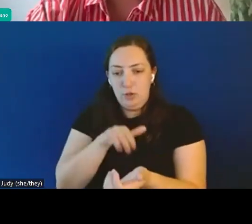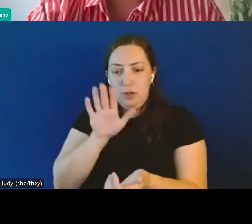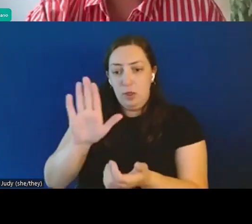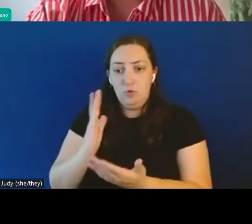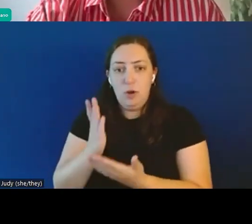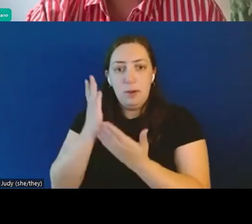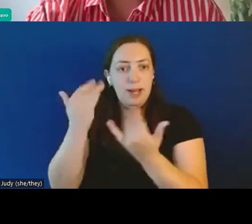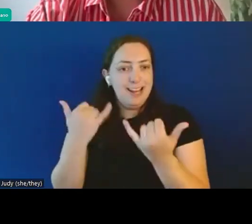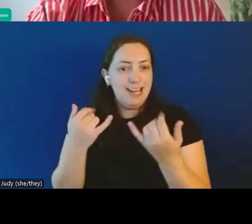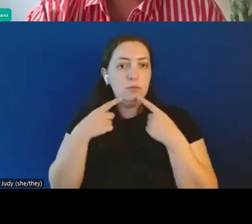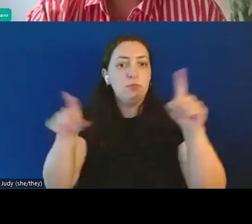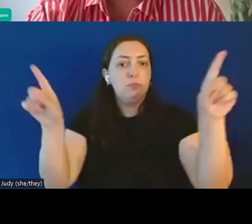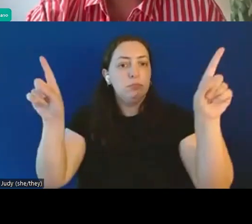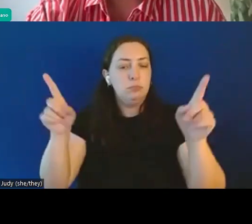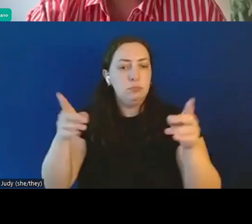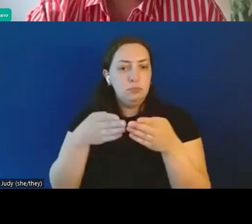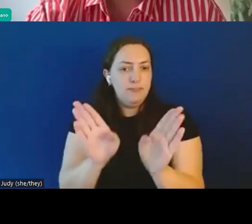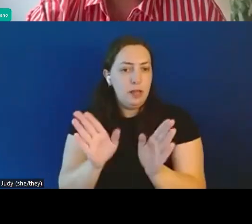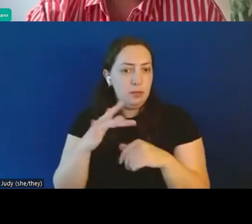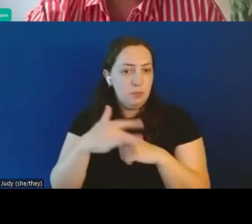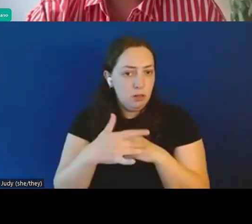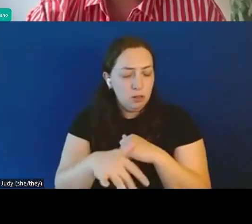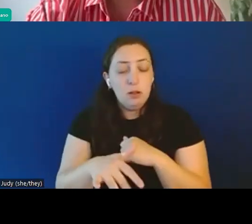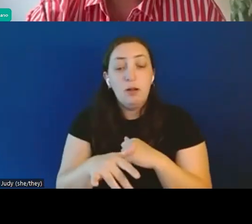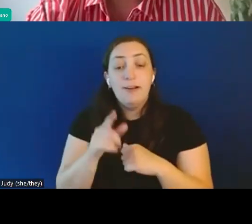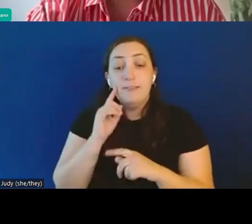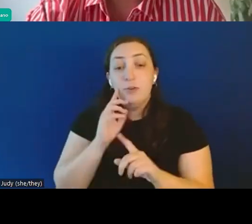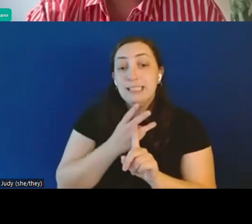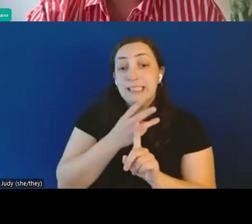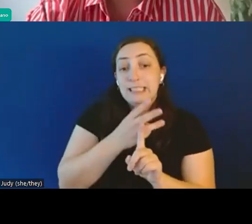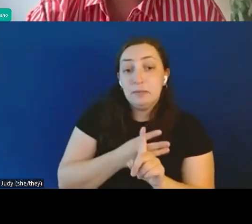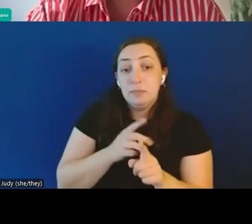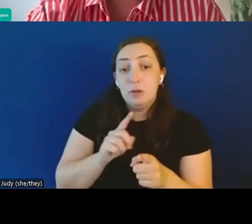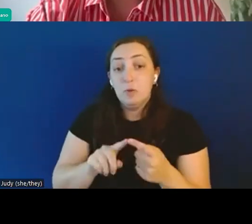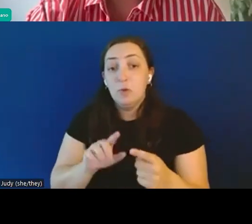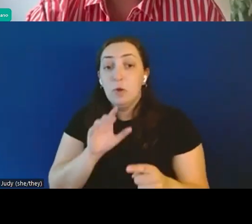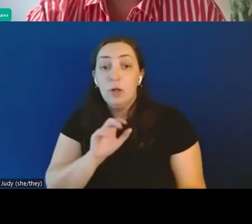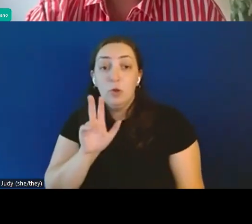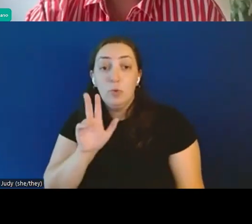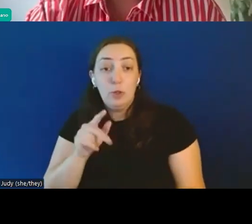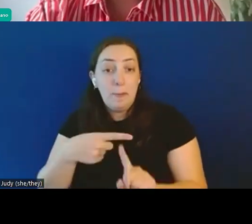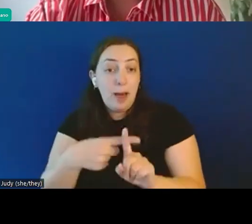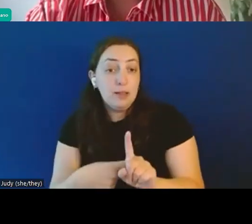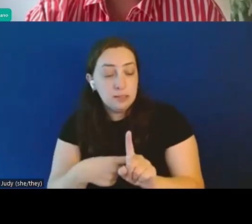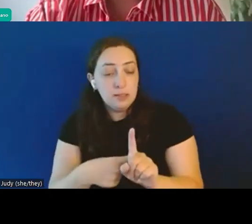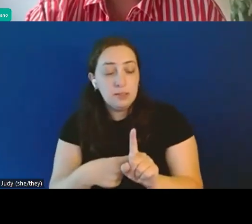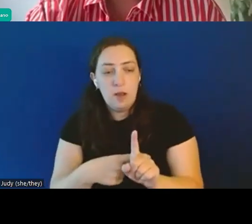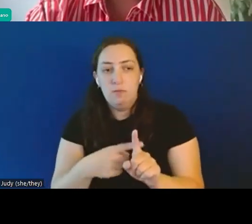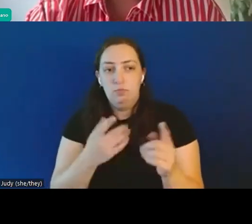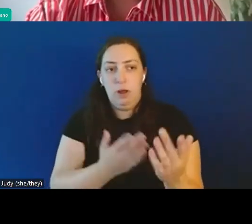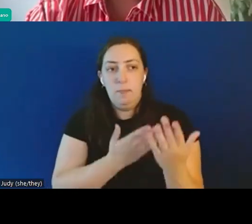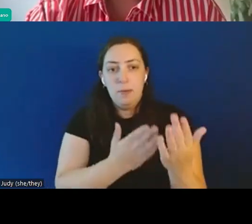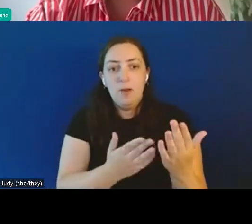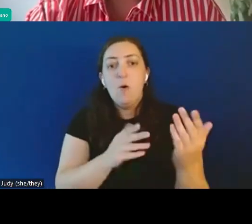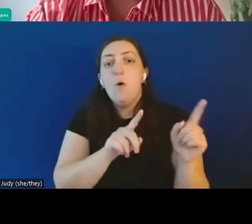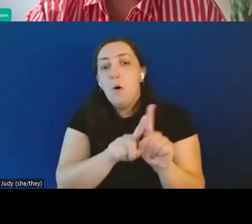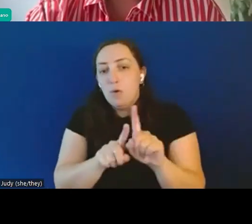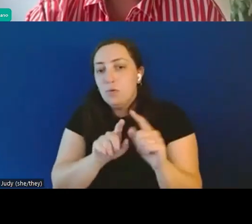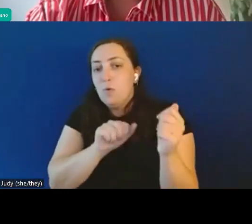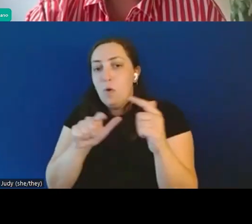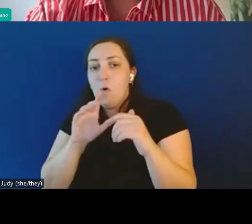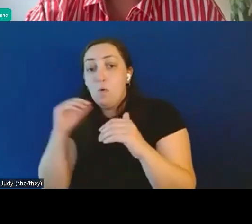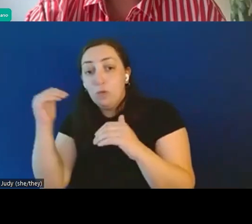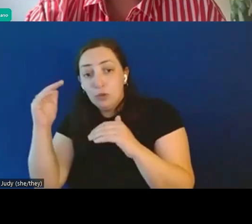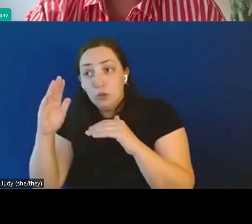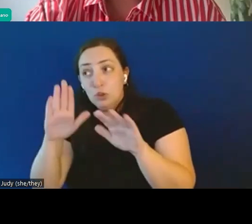publicly available, which does state for 6 months to 23 months, all younger children, as well as older children who have a risk factor or whose